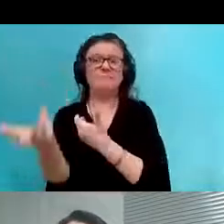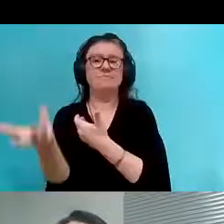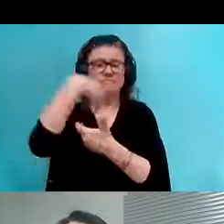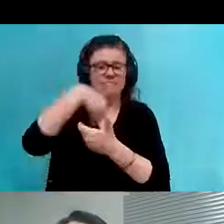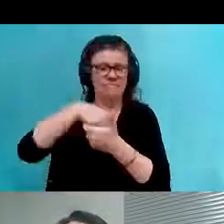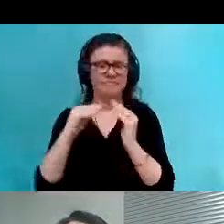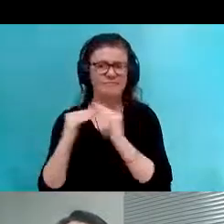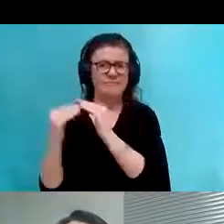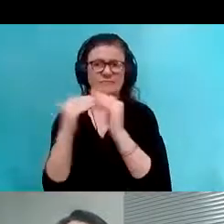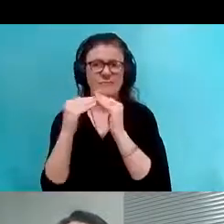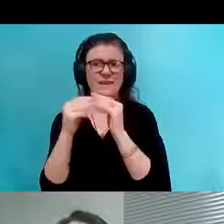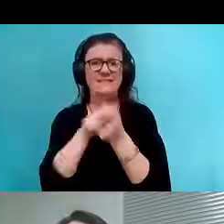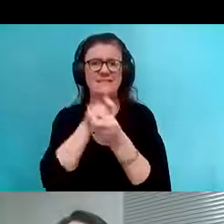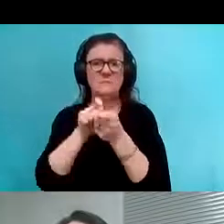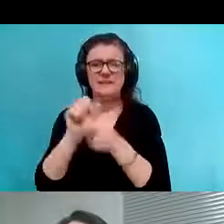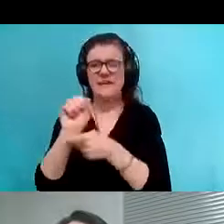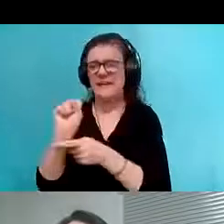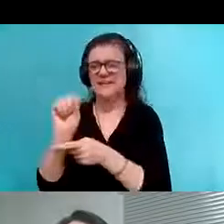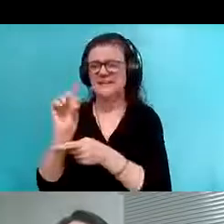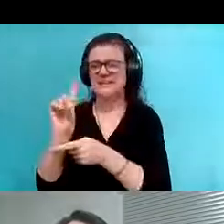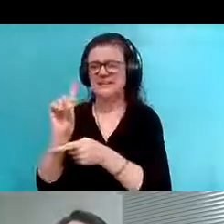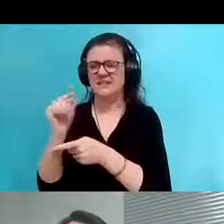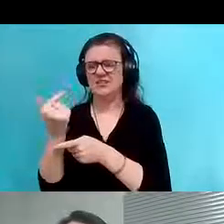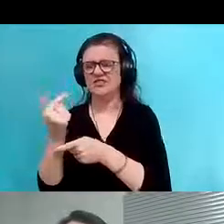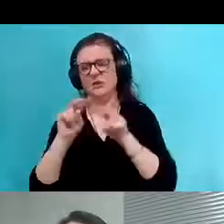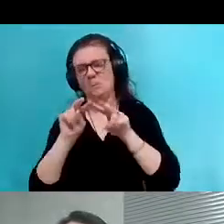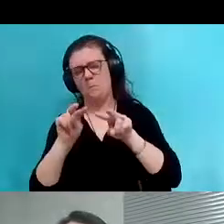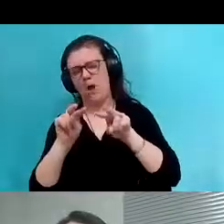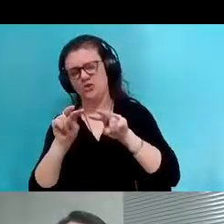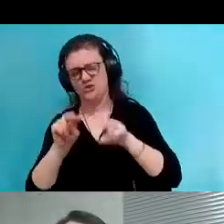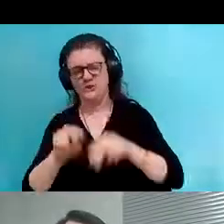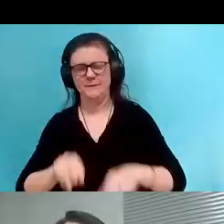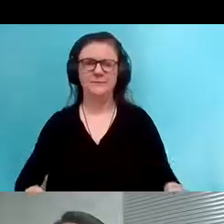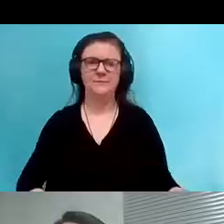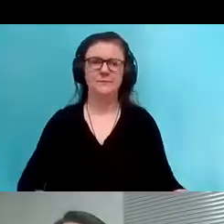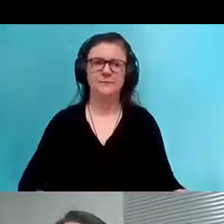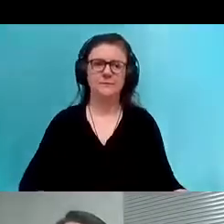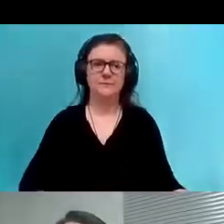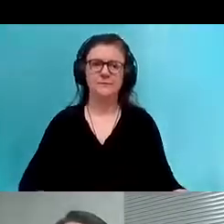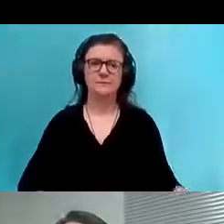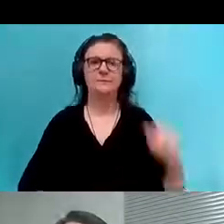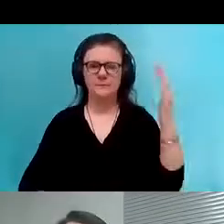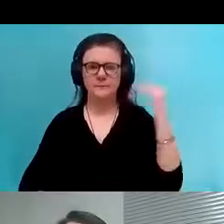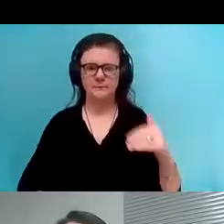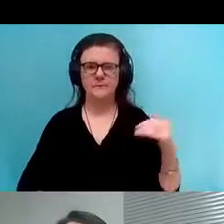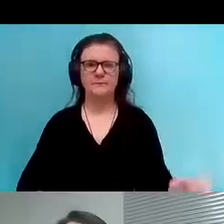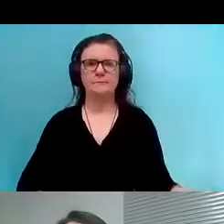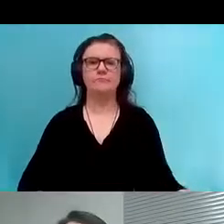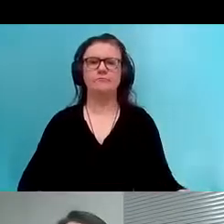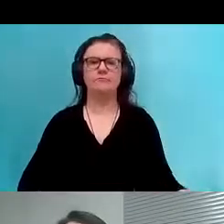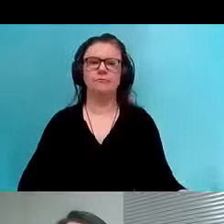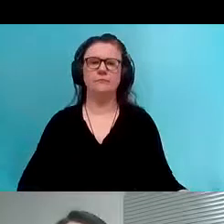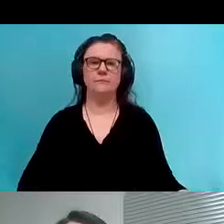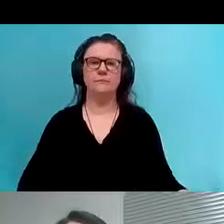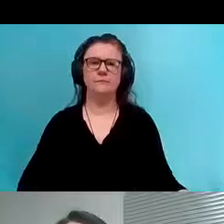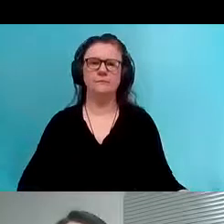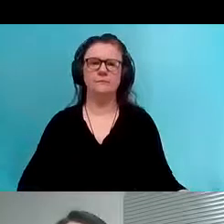in SDGs monitoring tools at national and provincial level. Next slide, please.